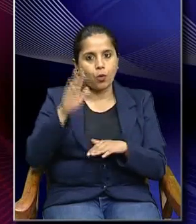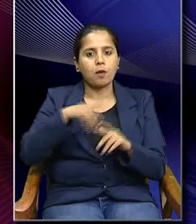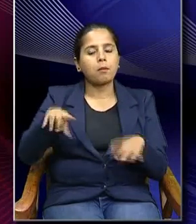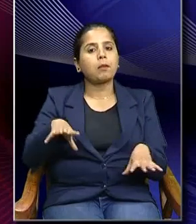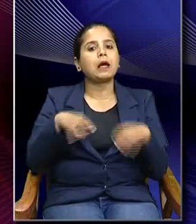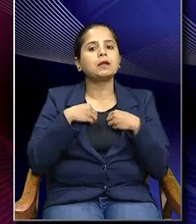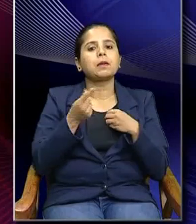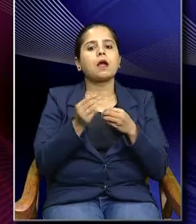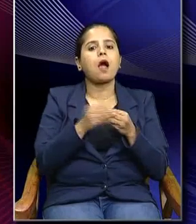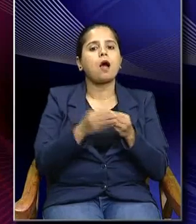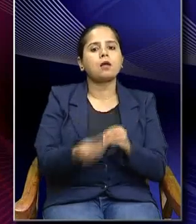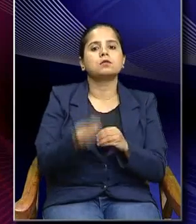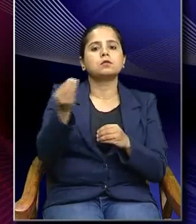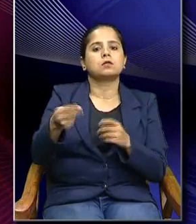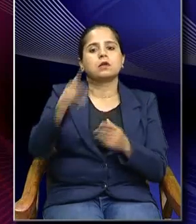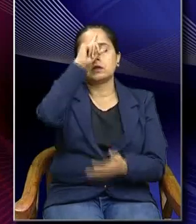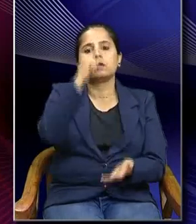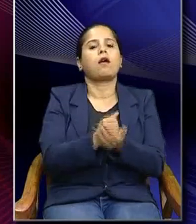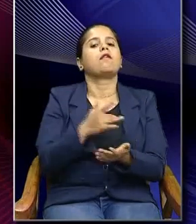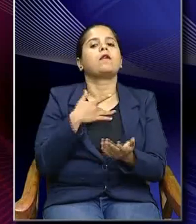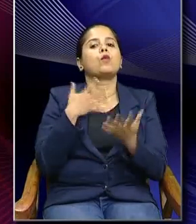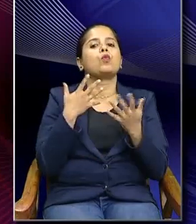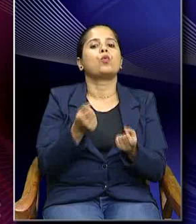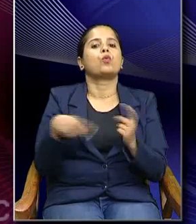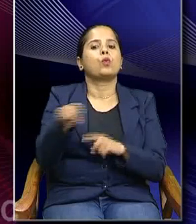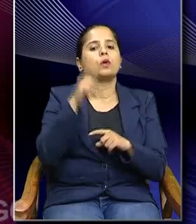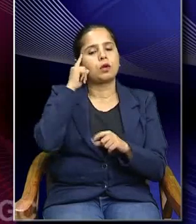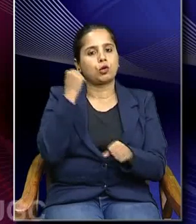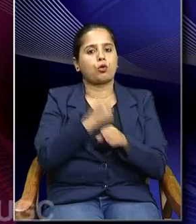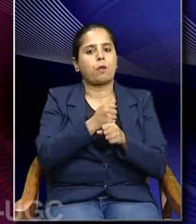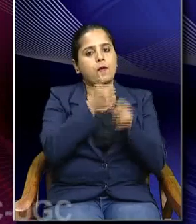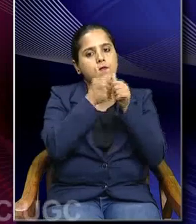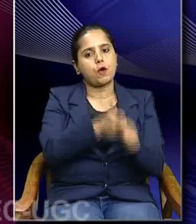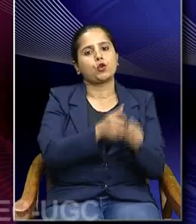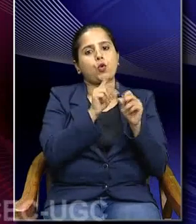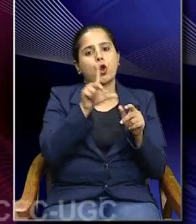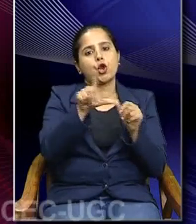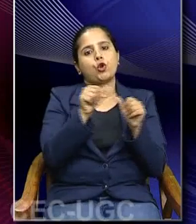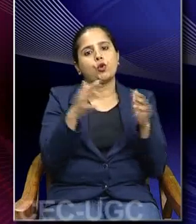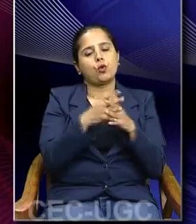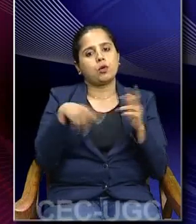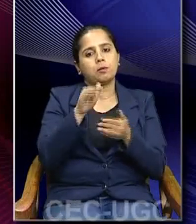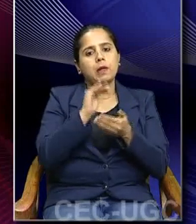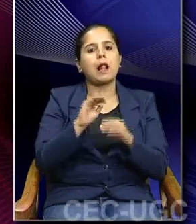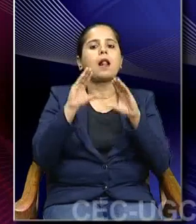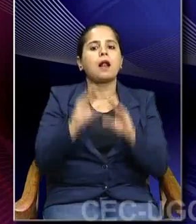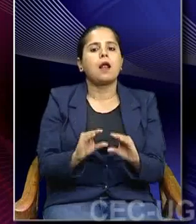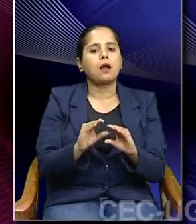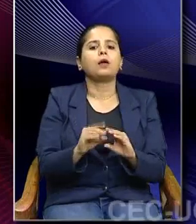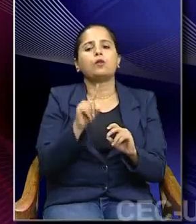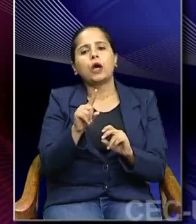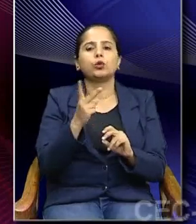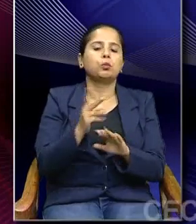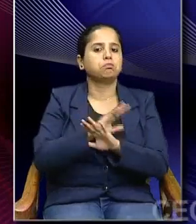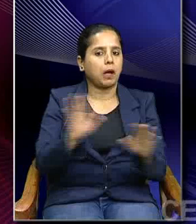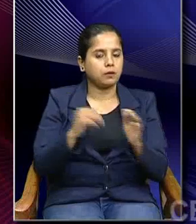accept cash and decide to go by the government legislations of having less children.